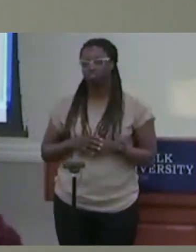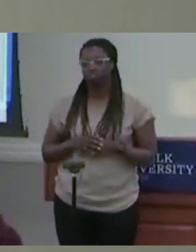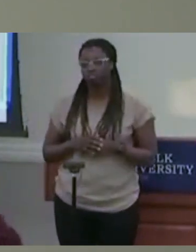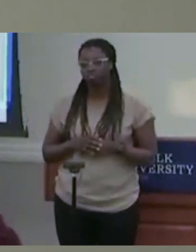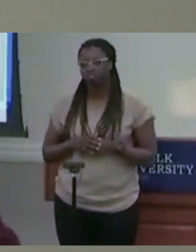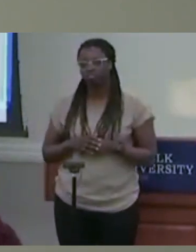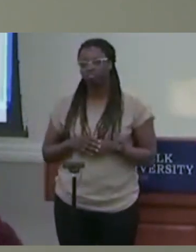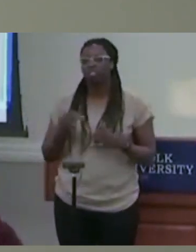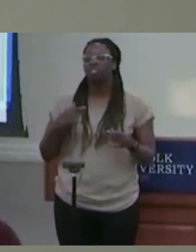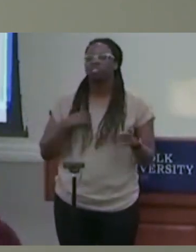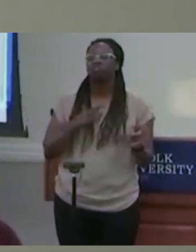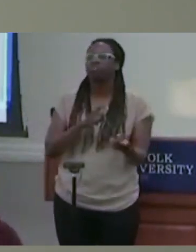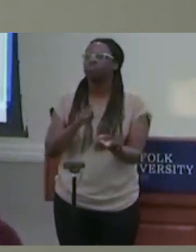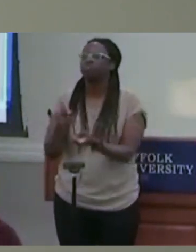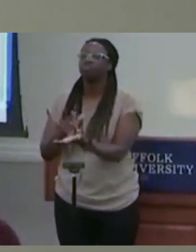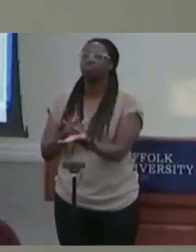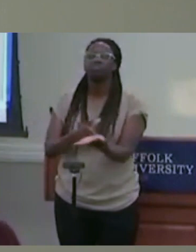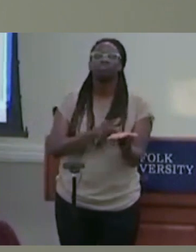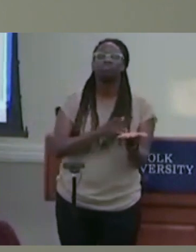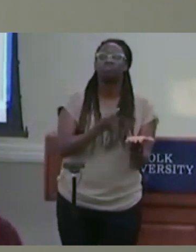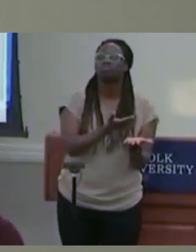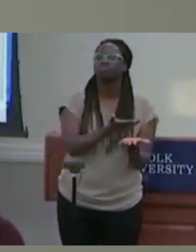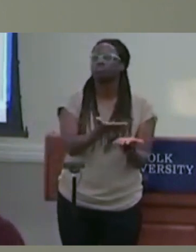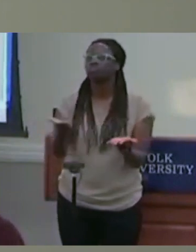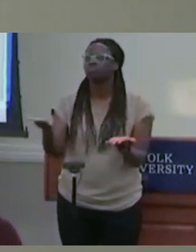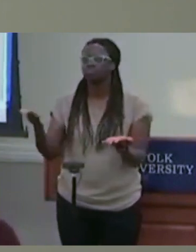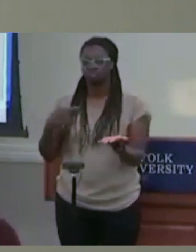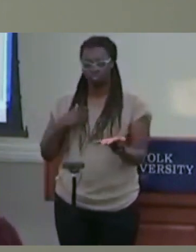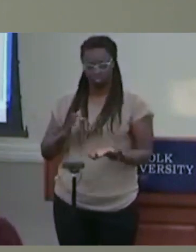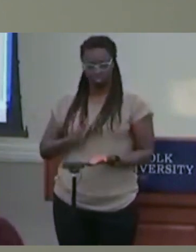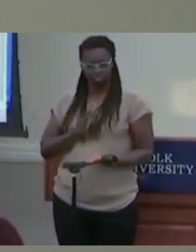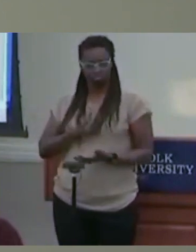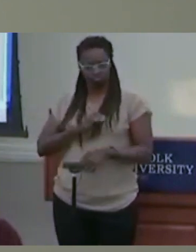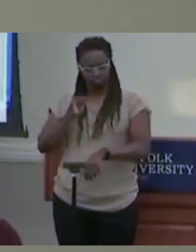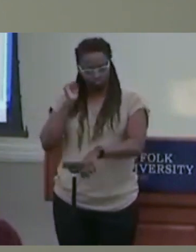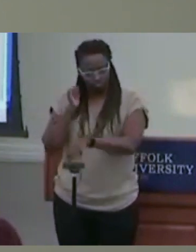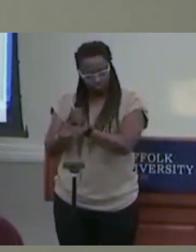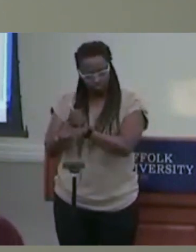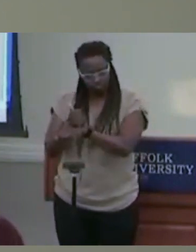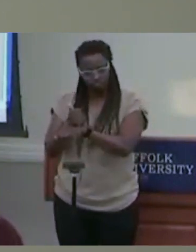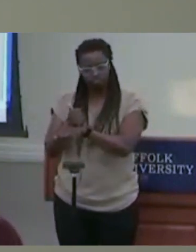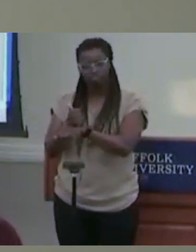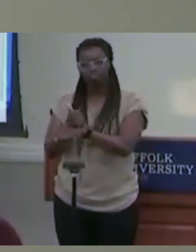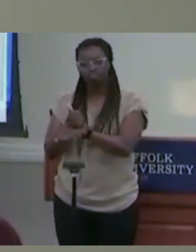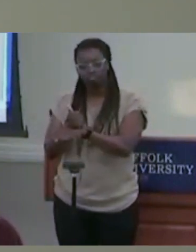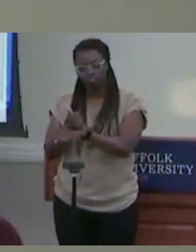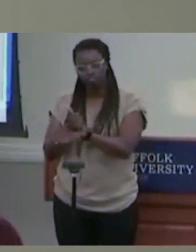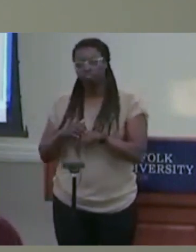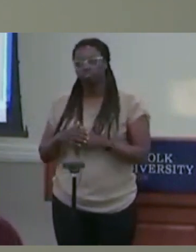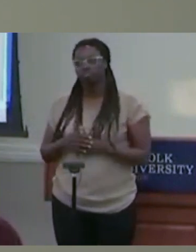things out so that we can officially get it into the